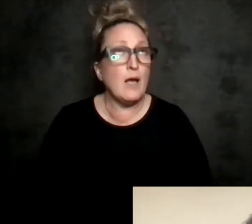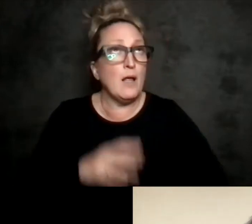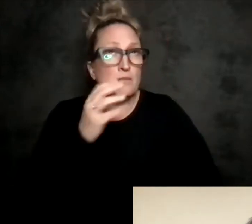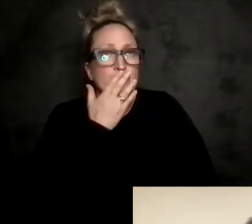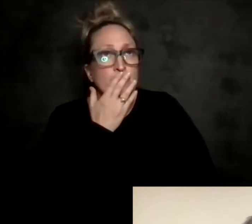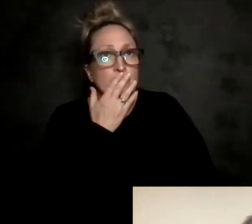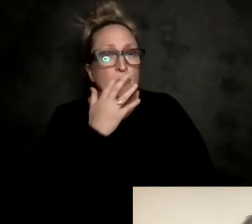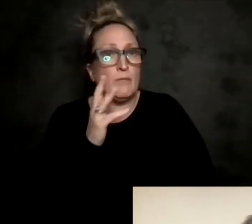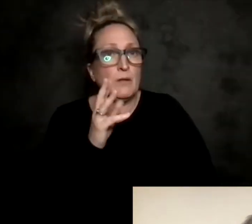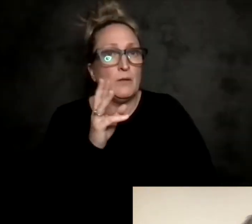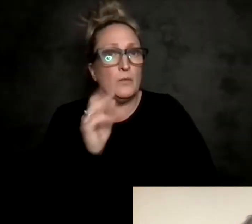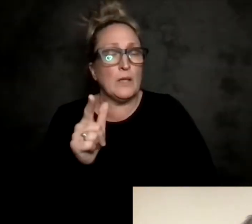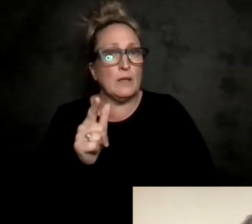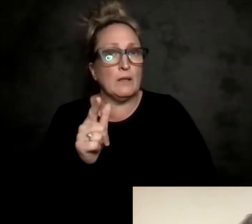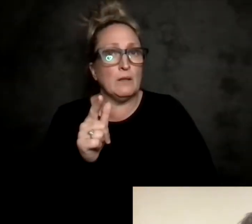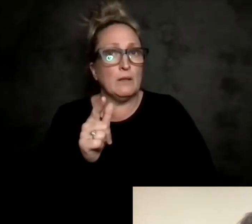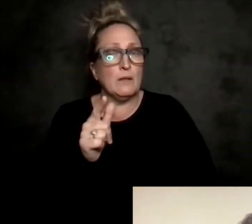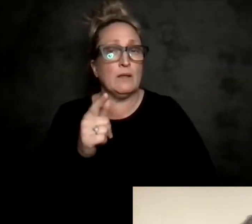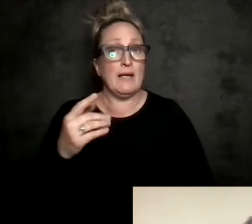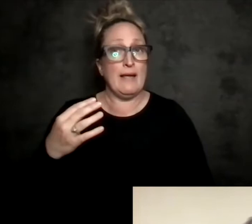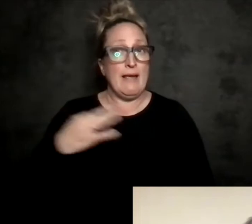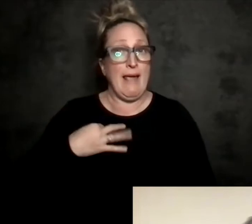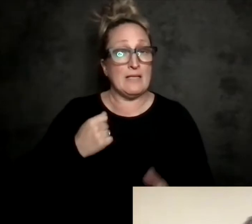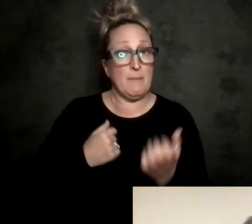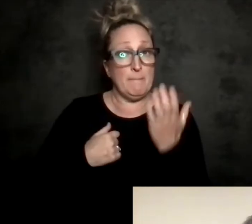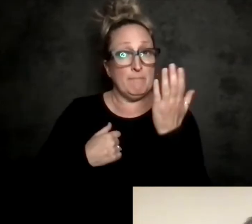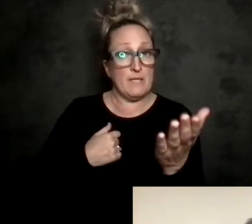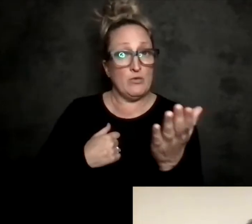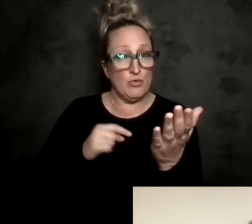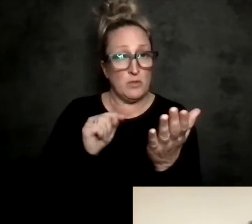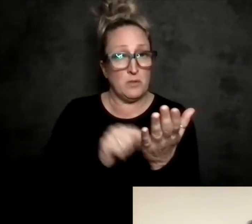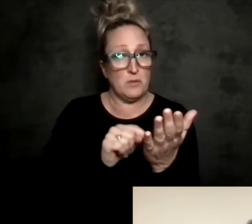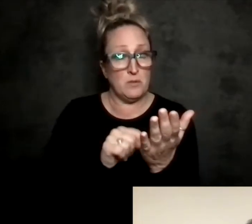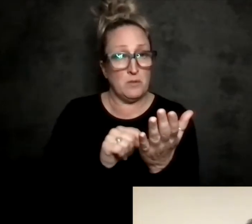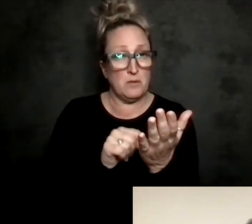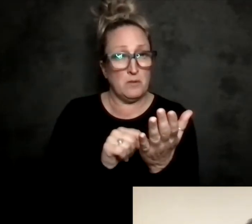Well, the candidate submission is actually it's